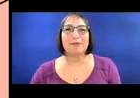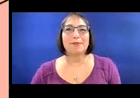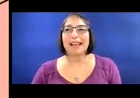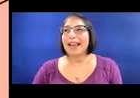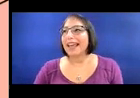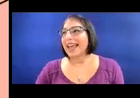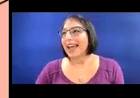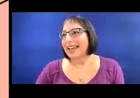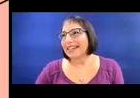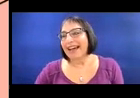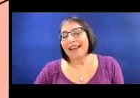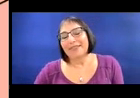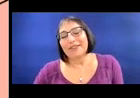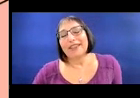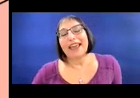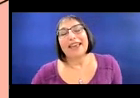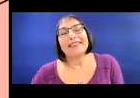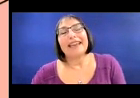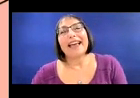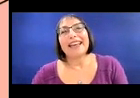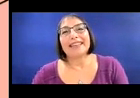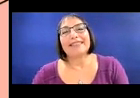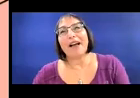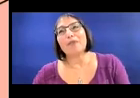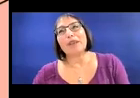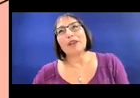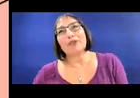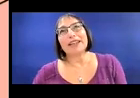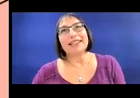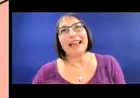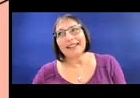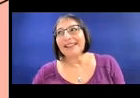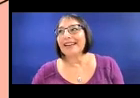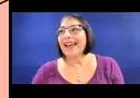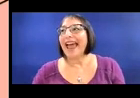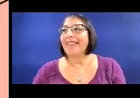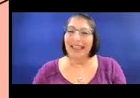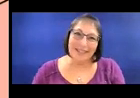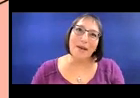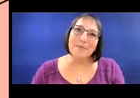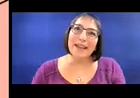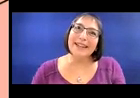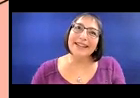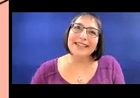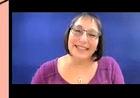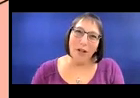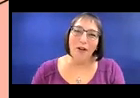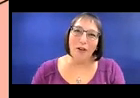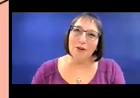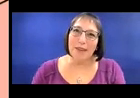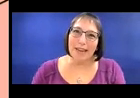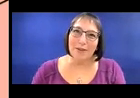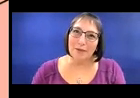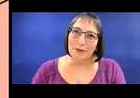through. And I should say that I will be including cell, and then some, cell